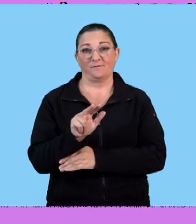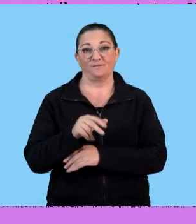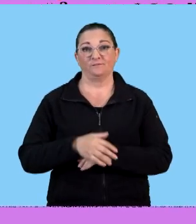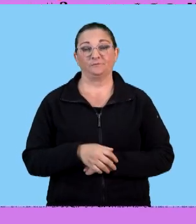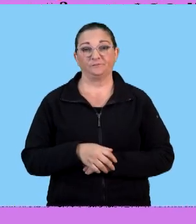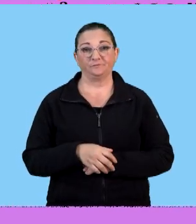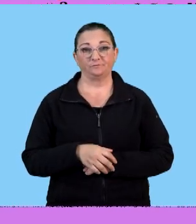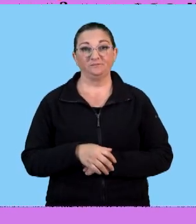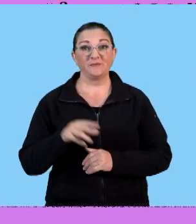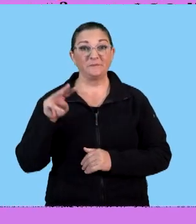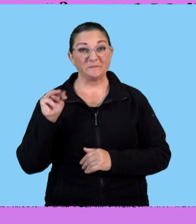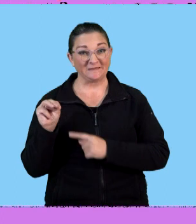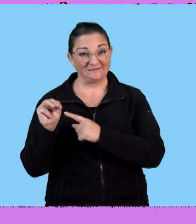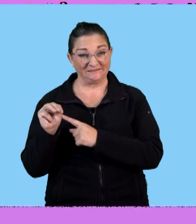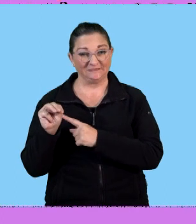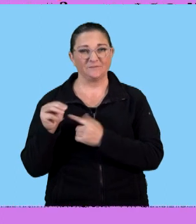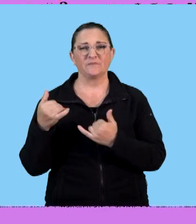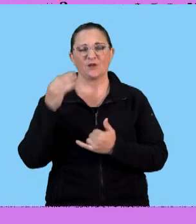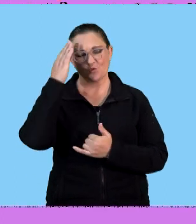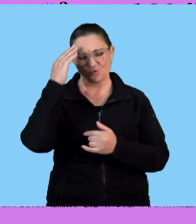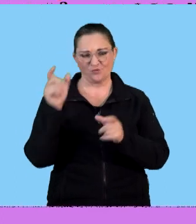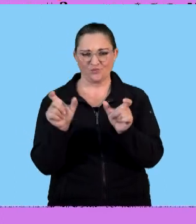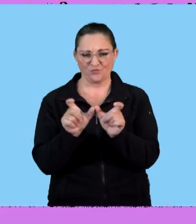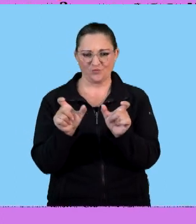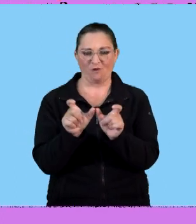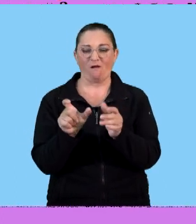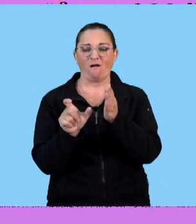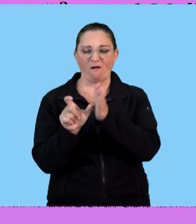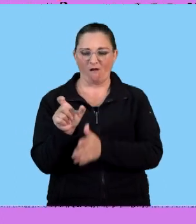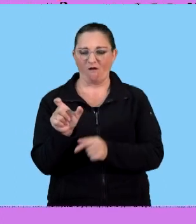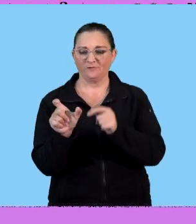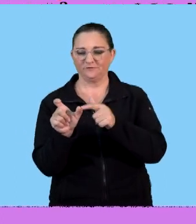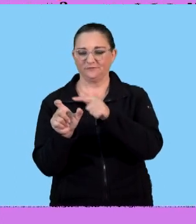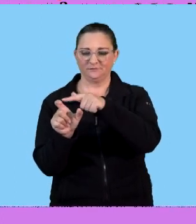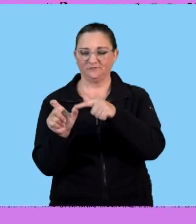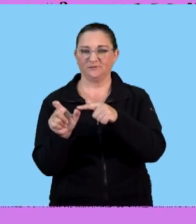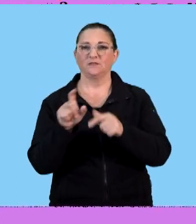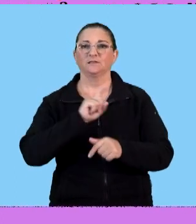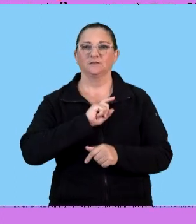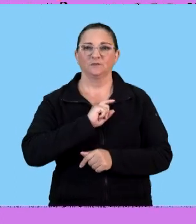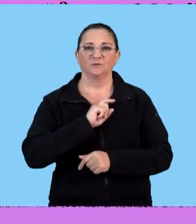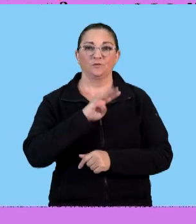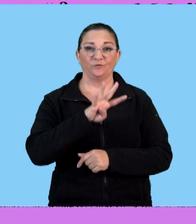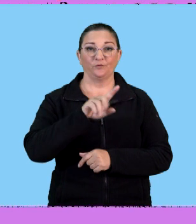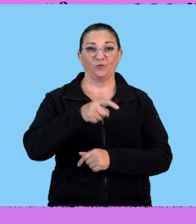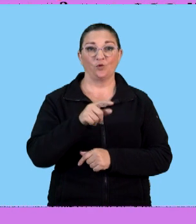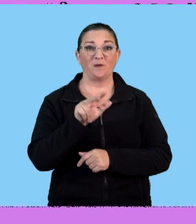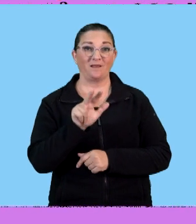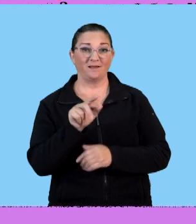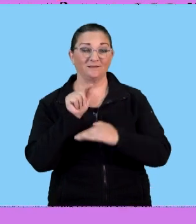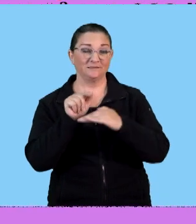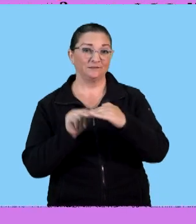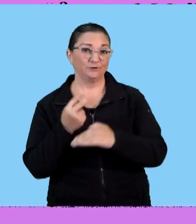4,8 meters. We know the radius is half of our diameter, right? So therefore,